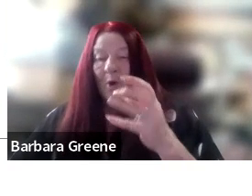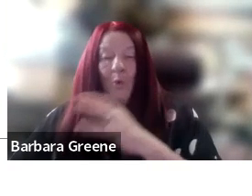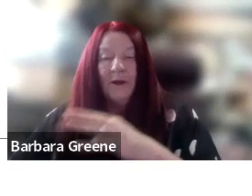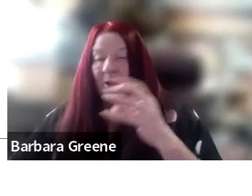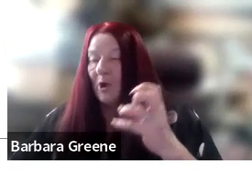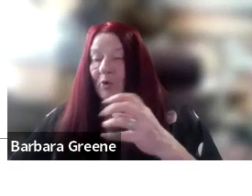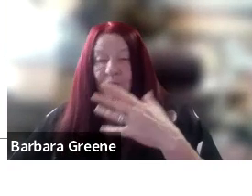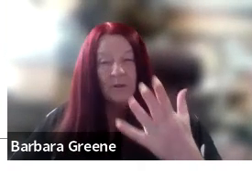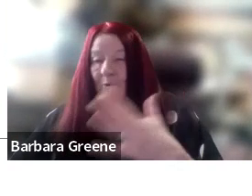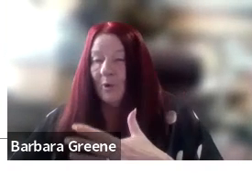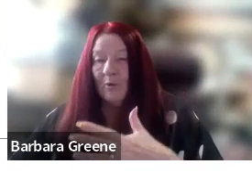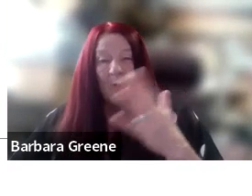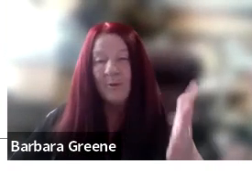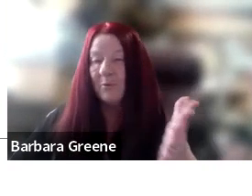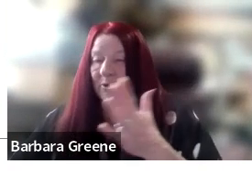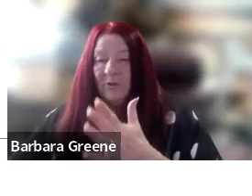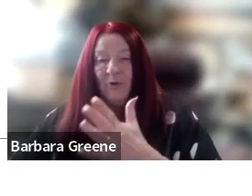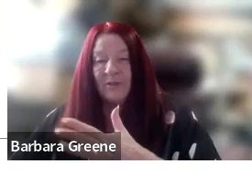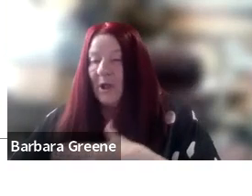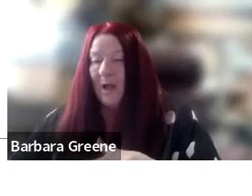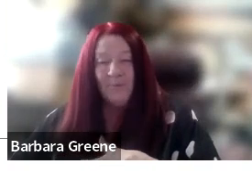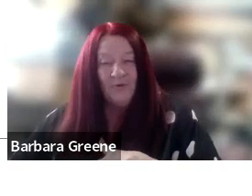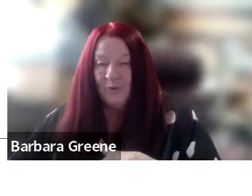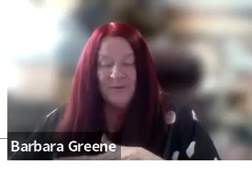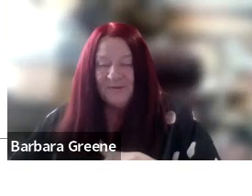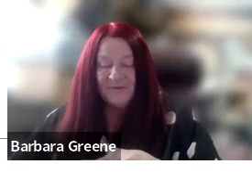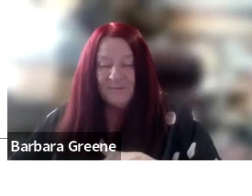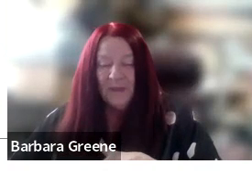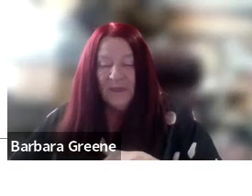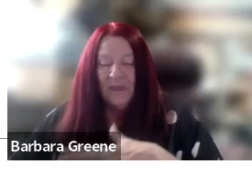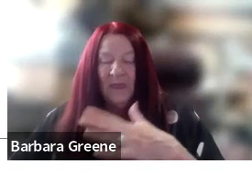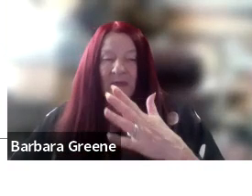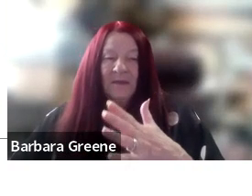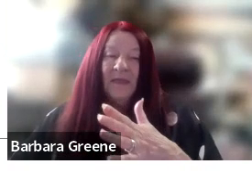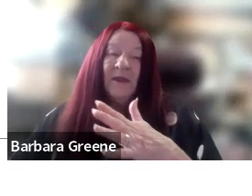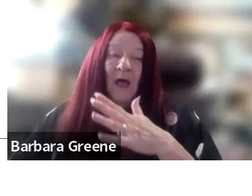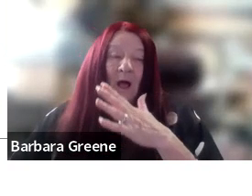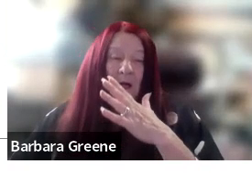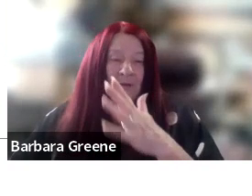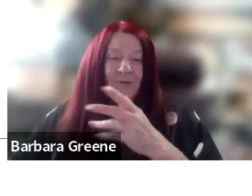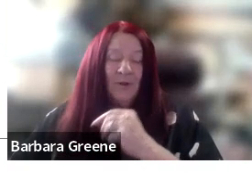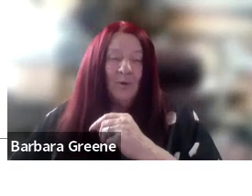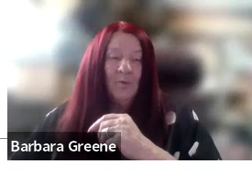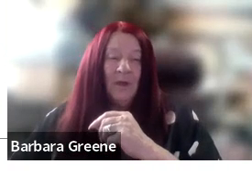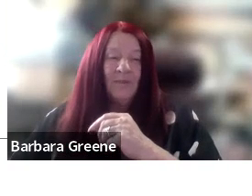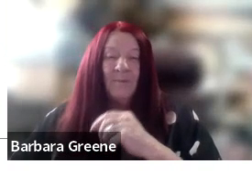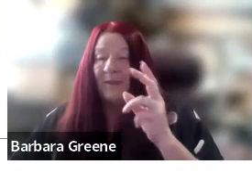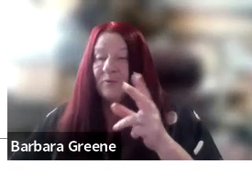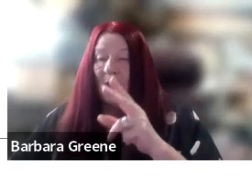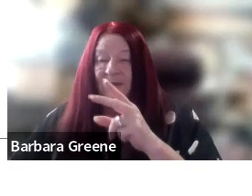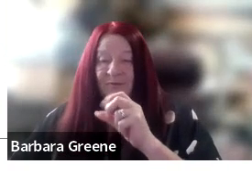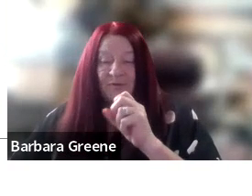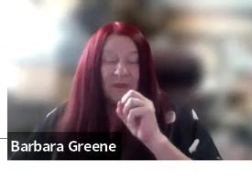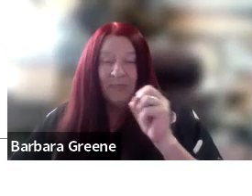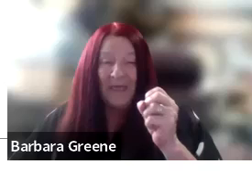about what our goals really were, what we were really trying to accomplish with the system, and also the